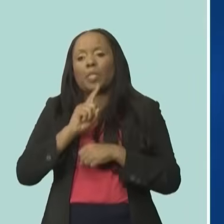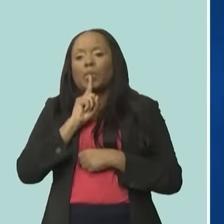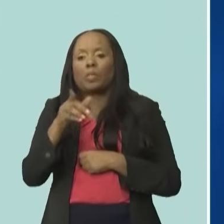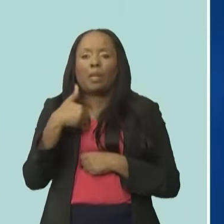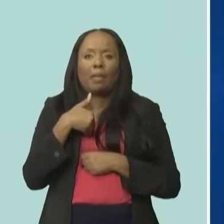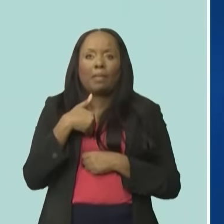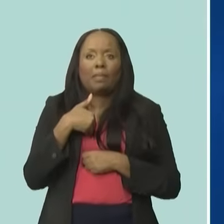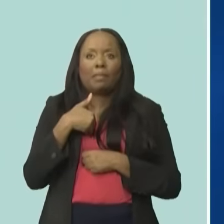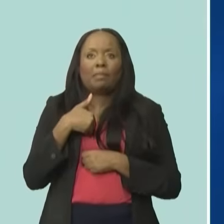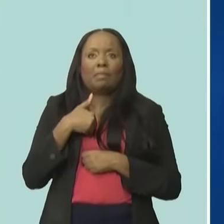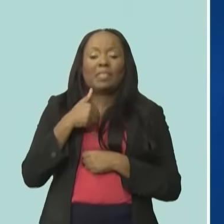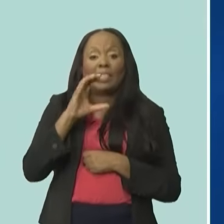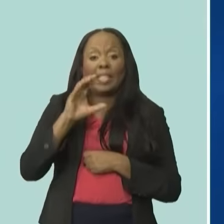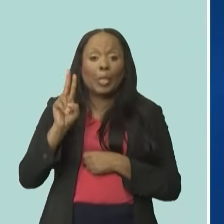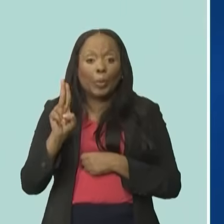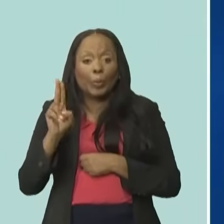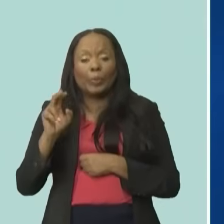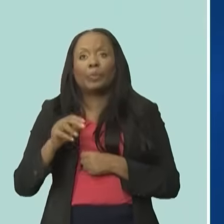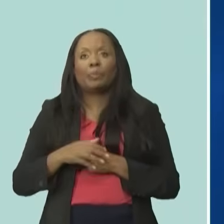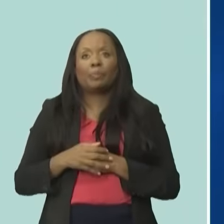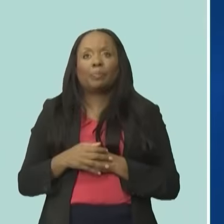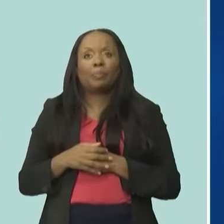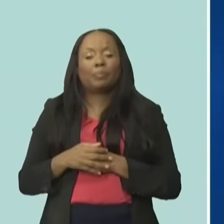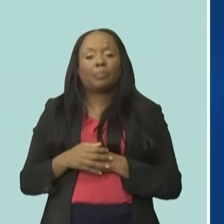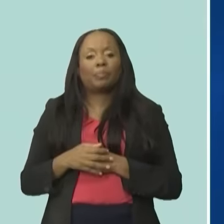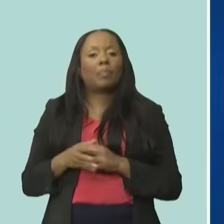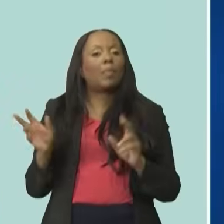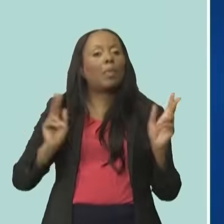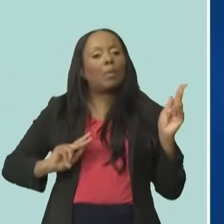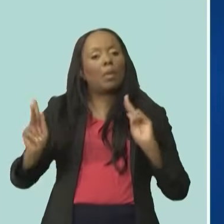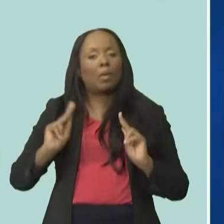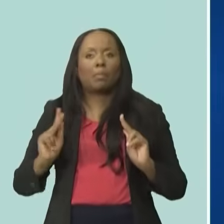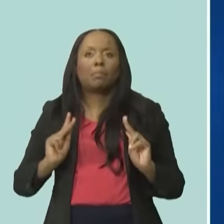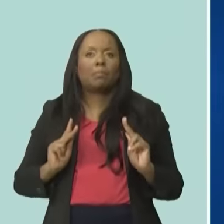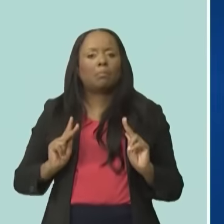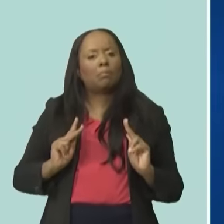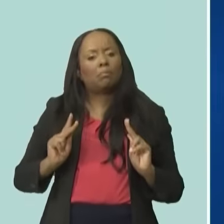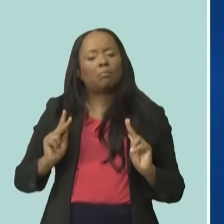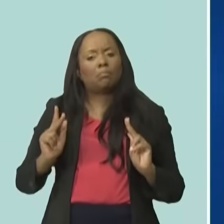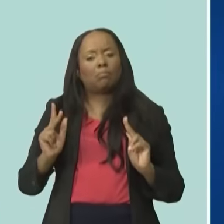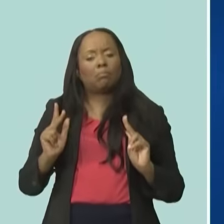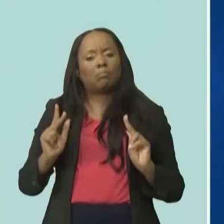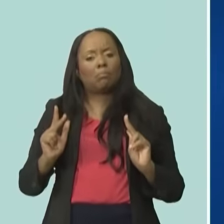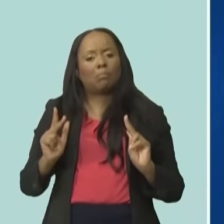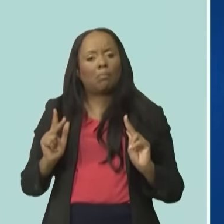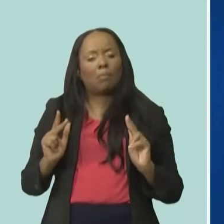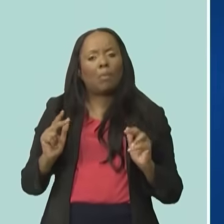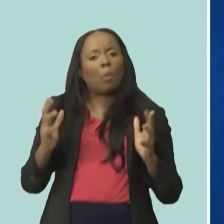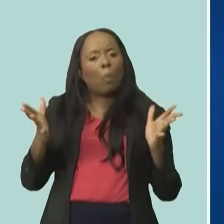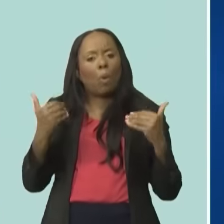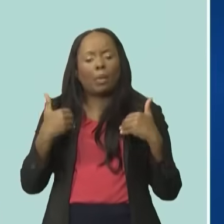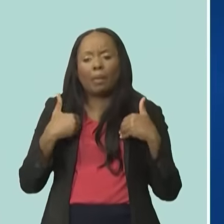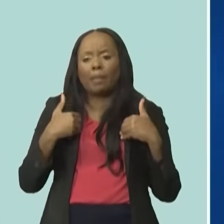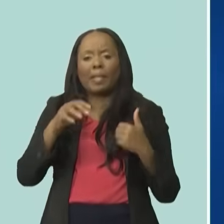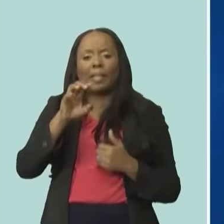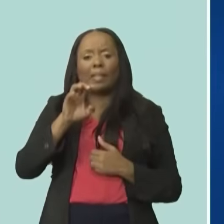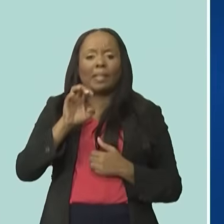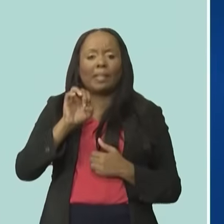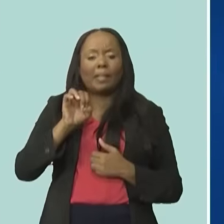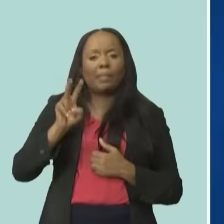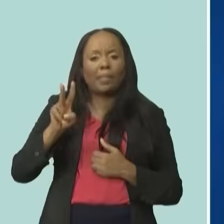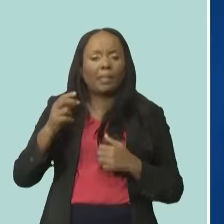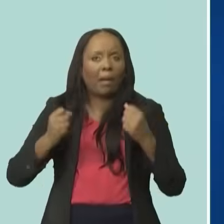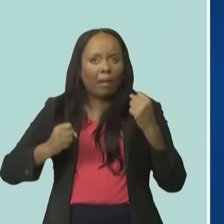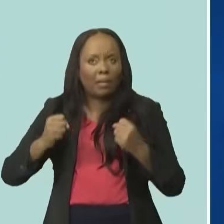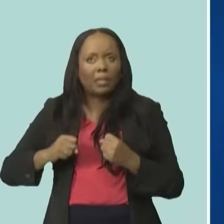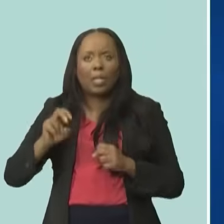technology. EVs are the big push now, so we're looking to get our technicians certified in electrical vehicles.